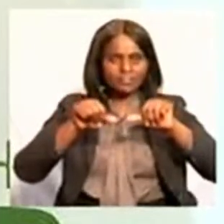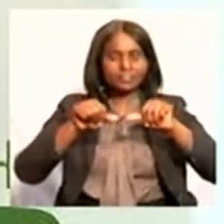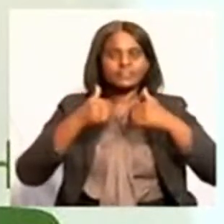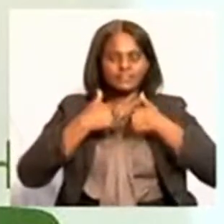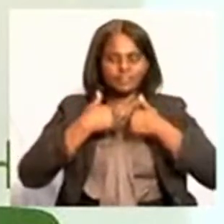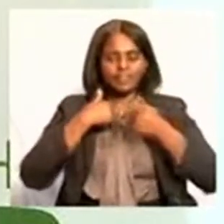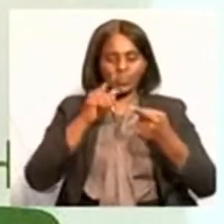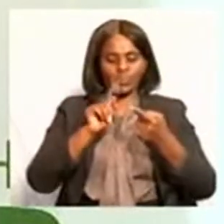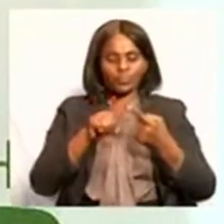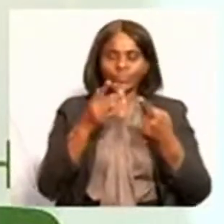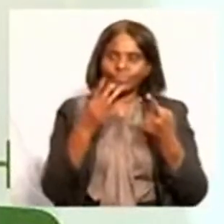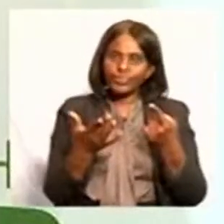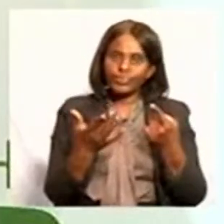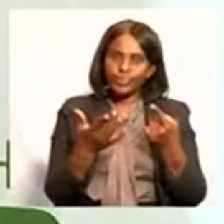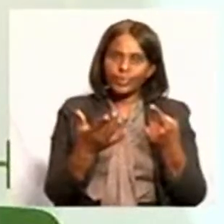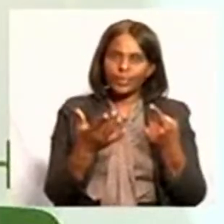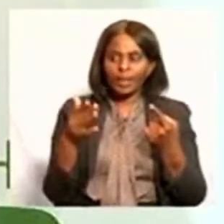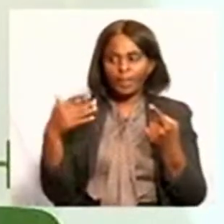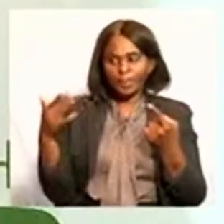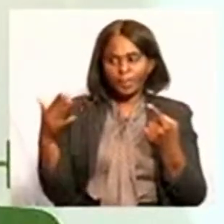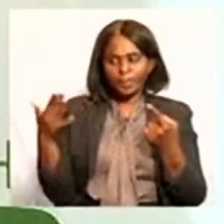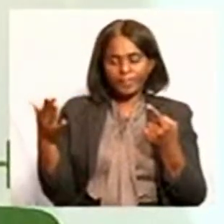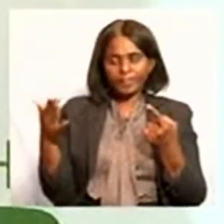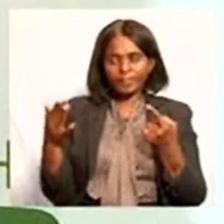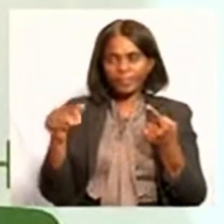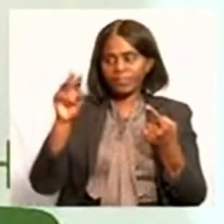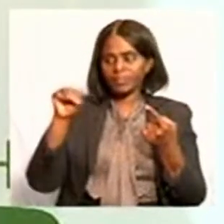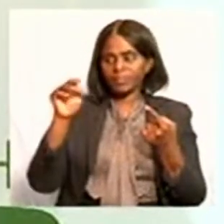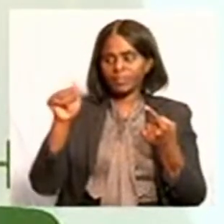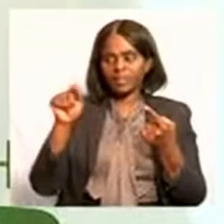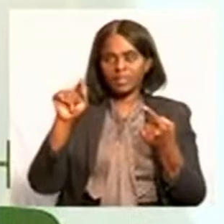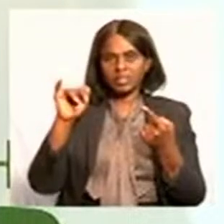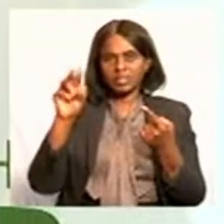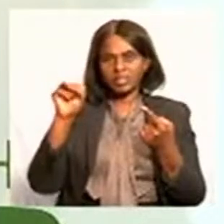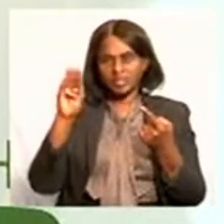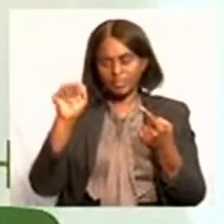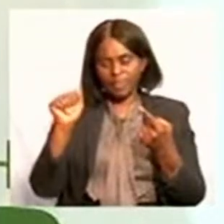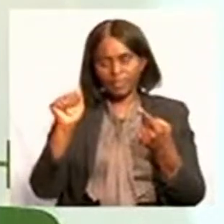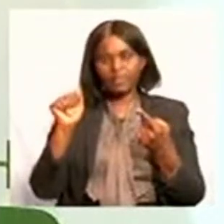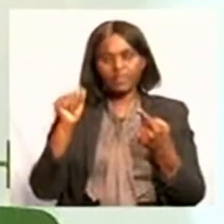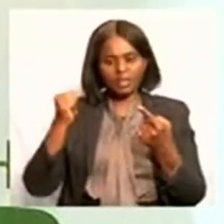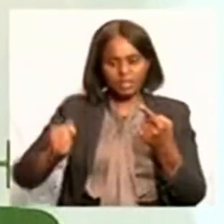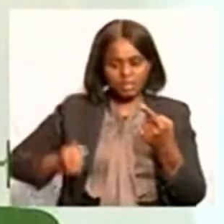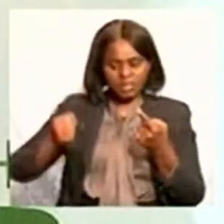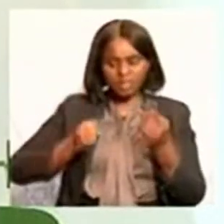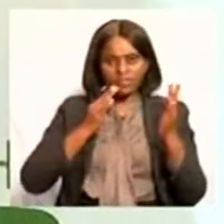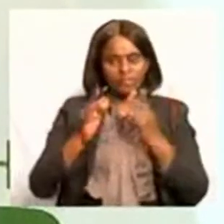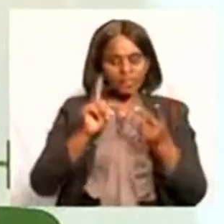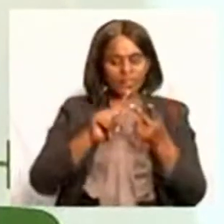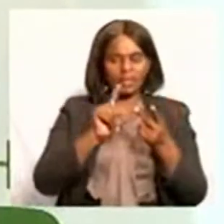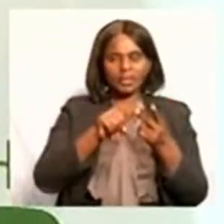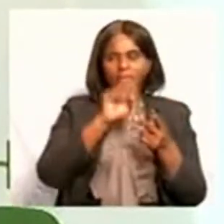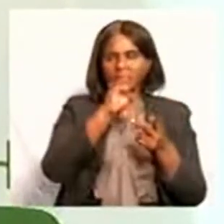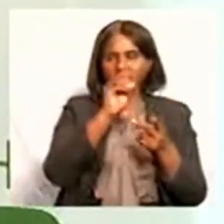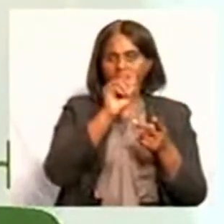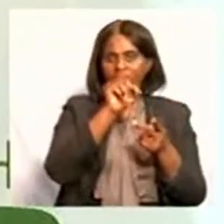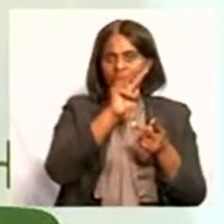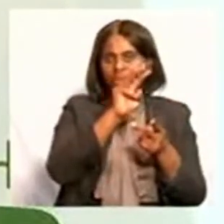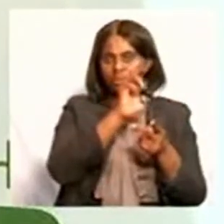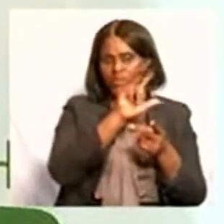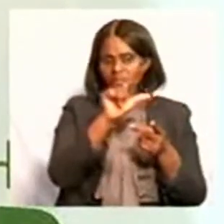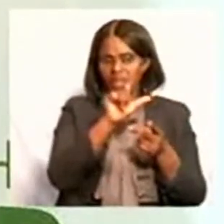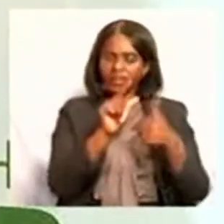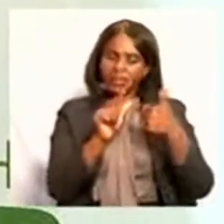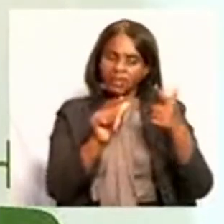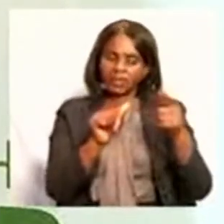in the studio my guests. On my immediate left, Ms. Matimba Cynthia, Chief Planner, and Mr. Bonwell Mpofu, who's on my extreme left,